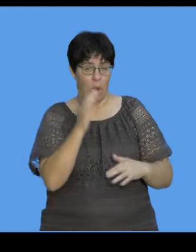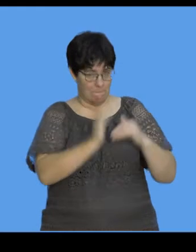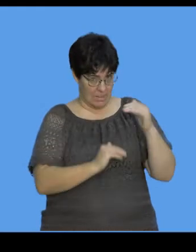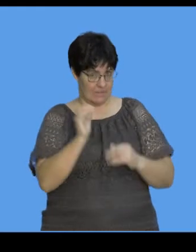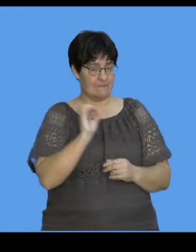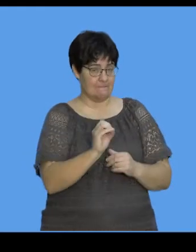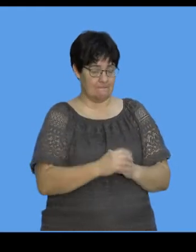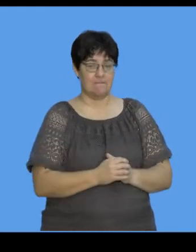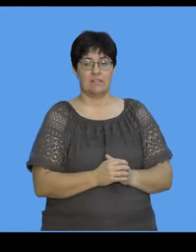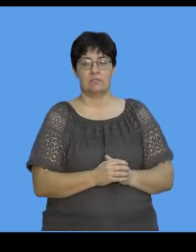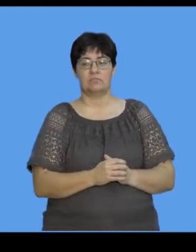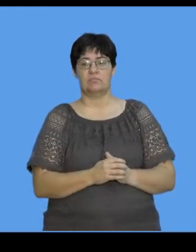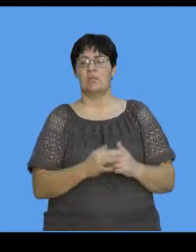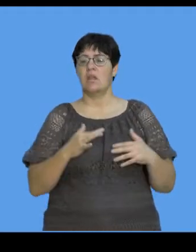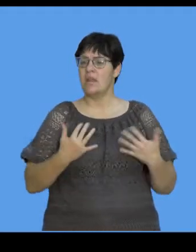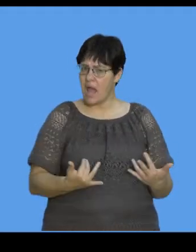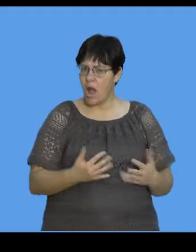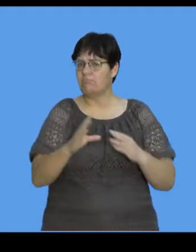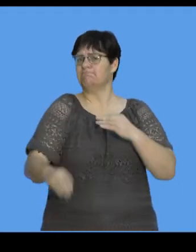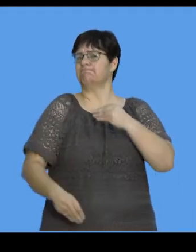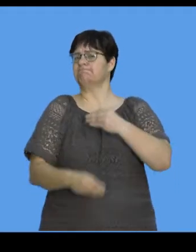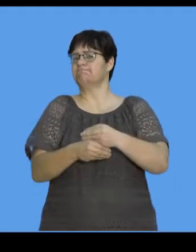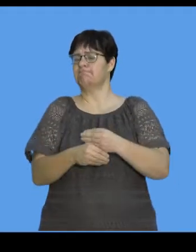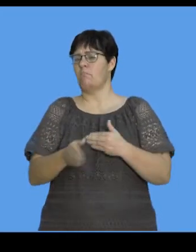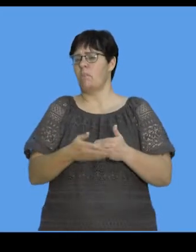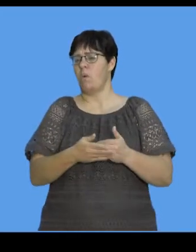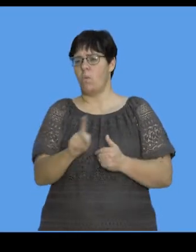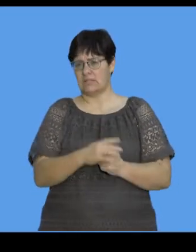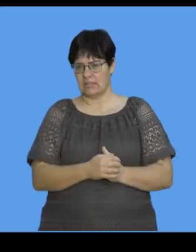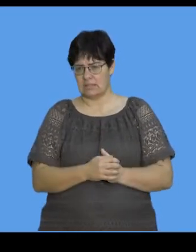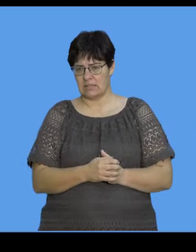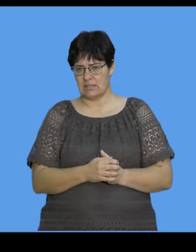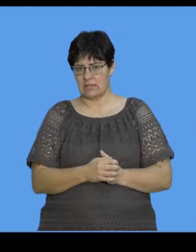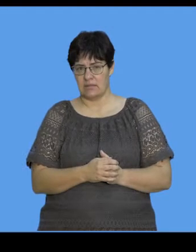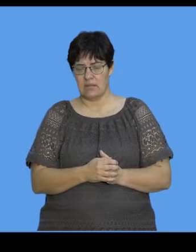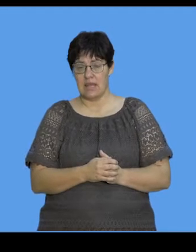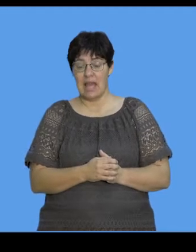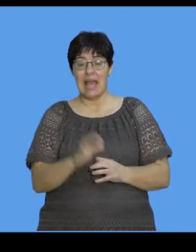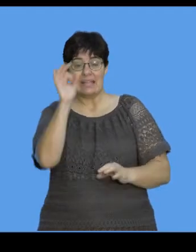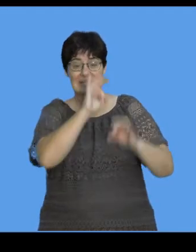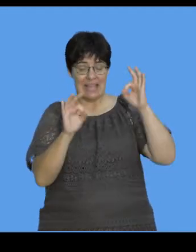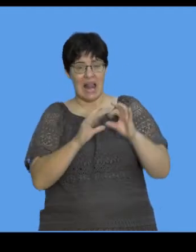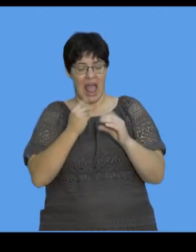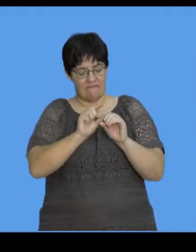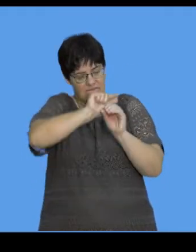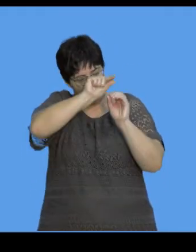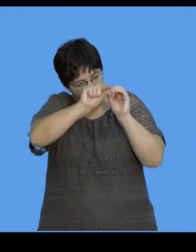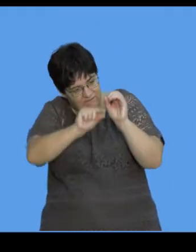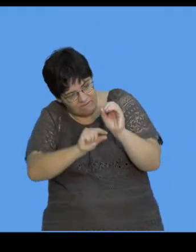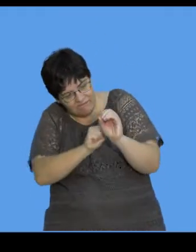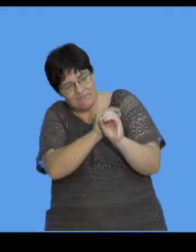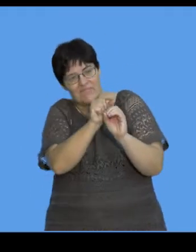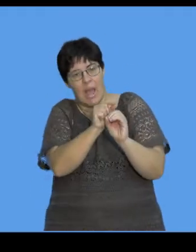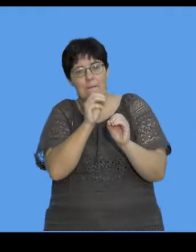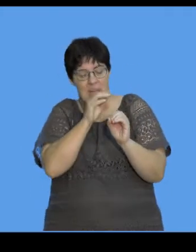building. All right, now there's another component. All cells have a cell membrane